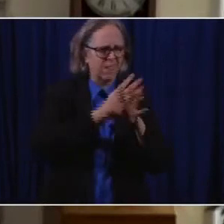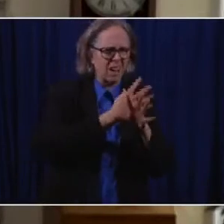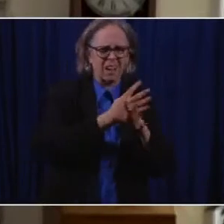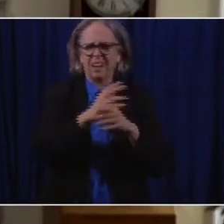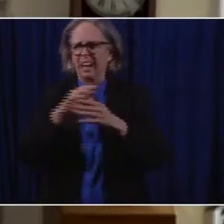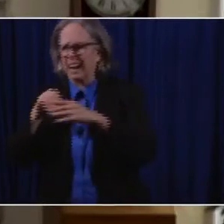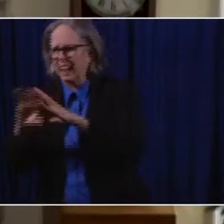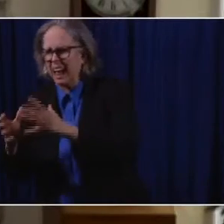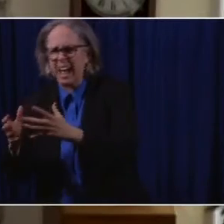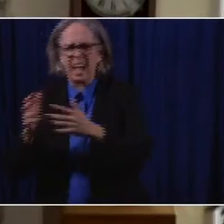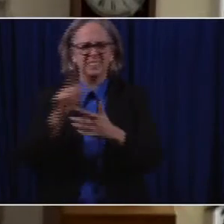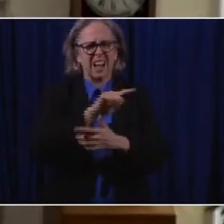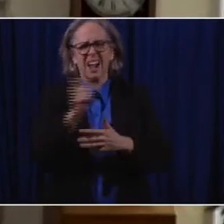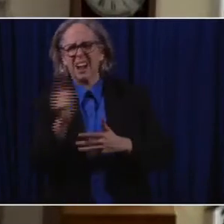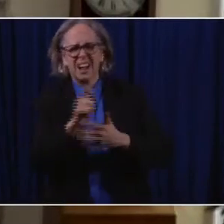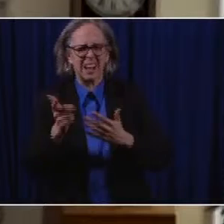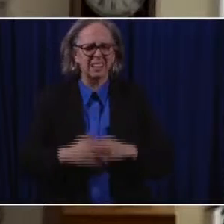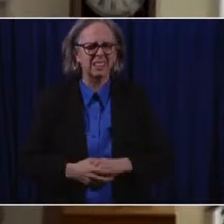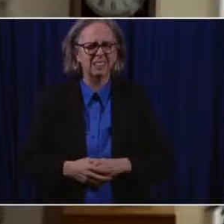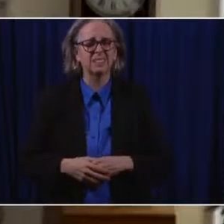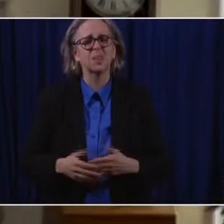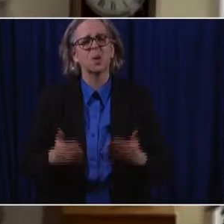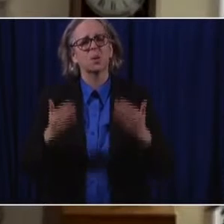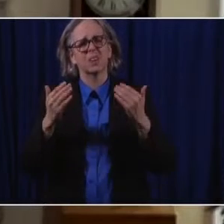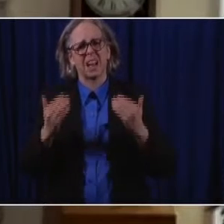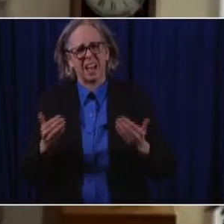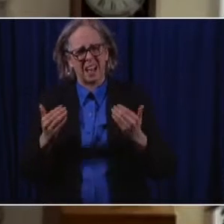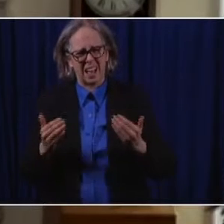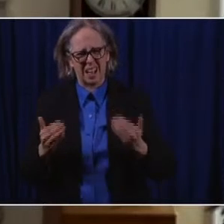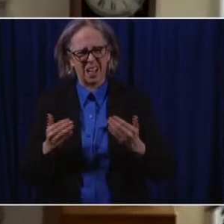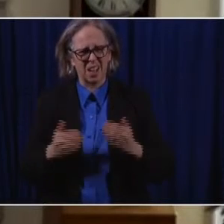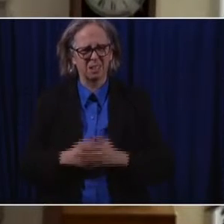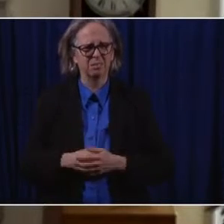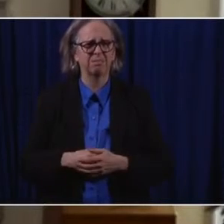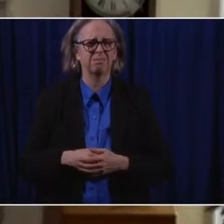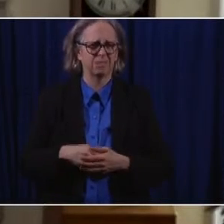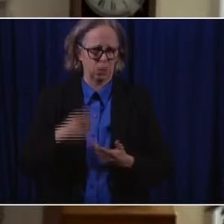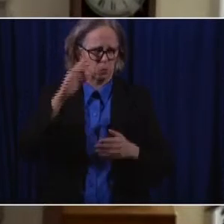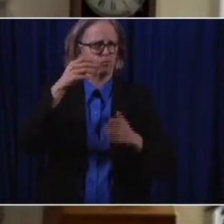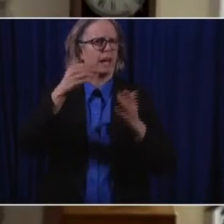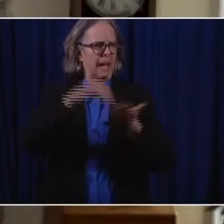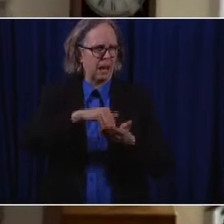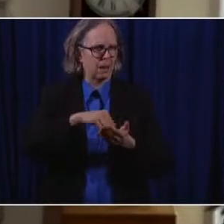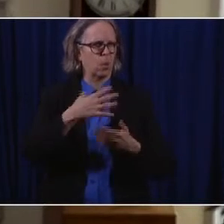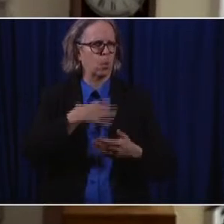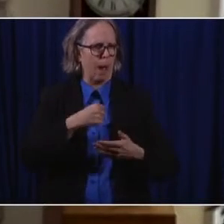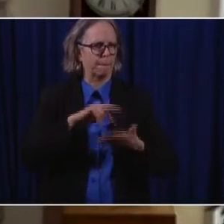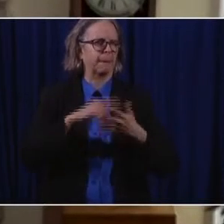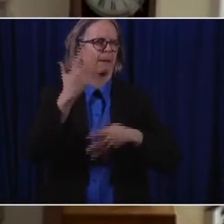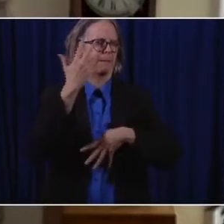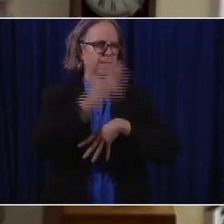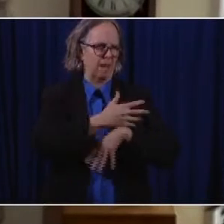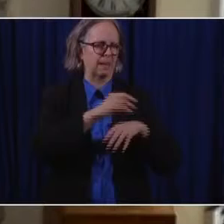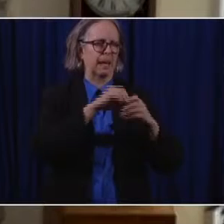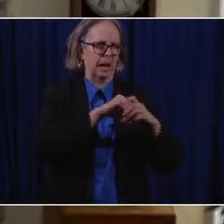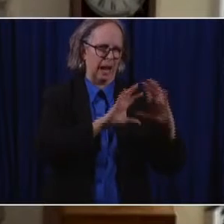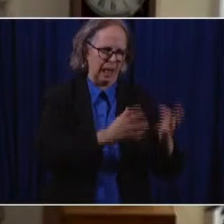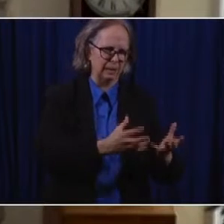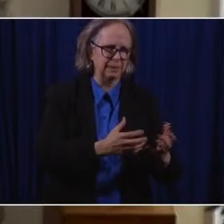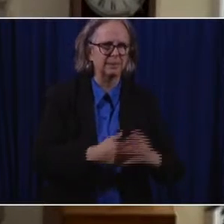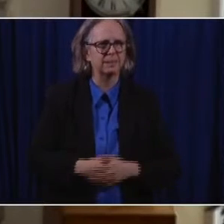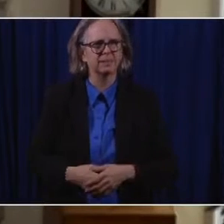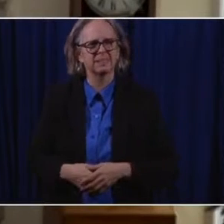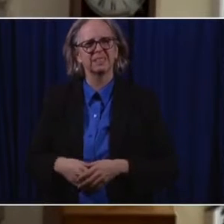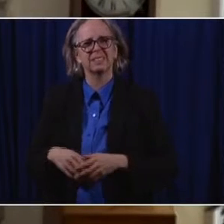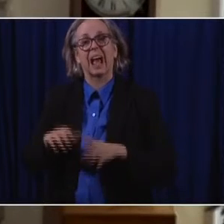as of now. So the 5-day in person is kind of the white. The hybrid is this light